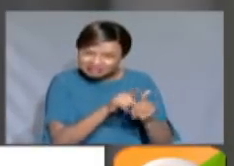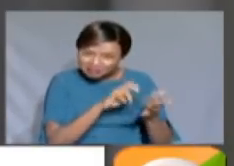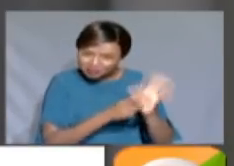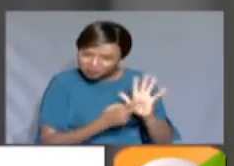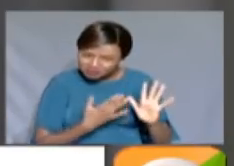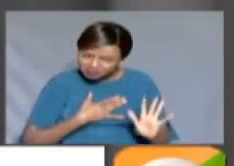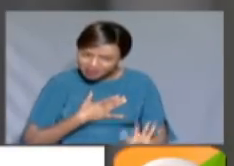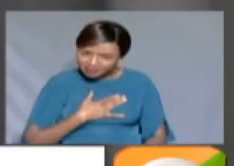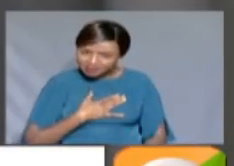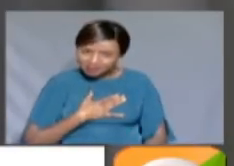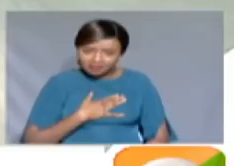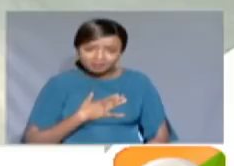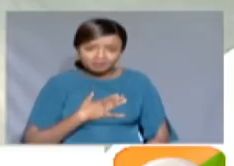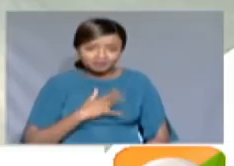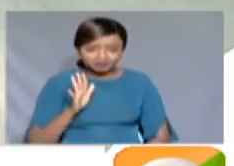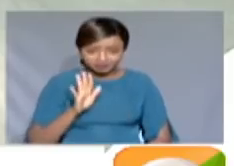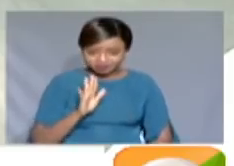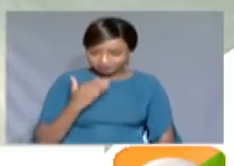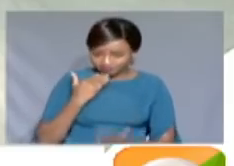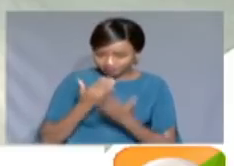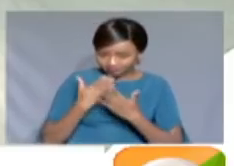on? Thank you so much for